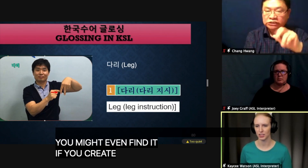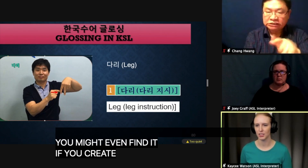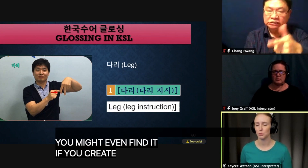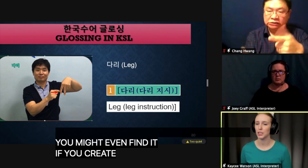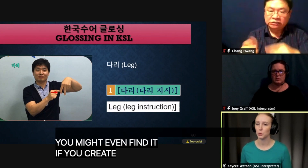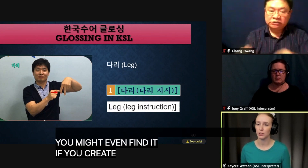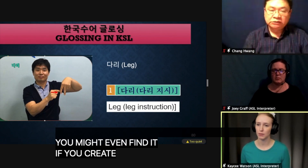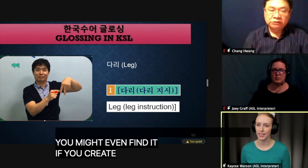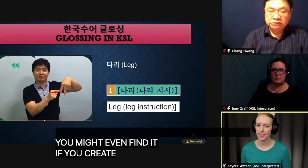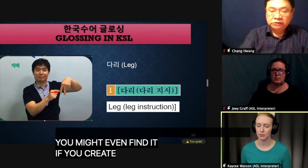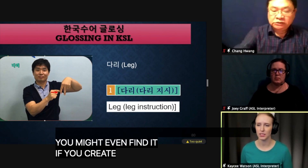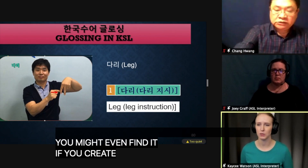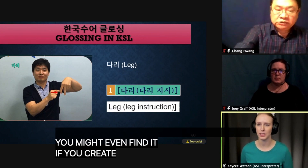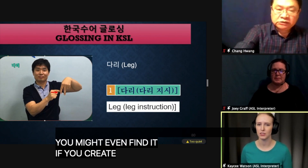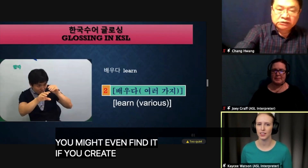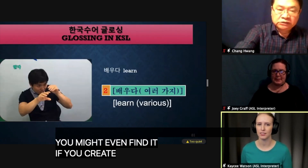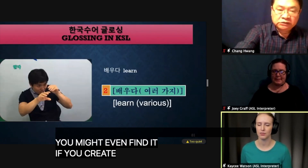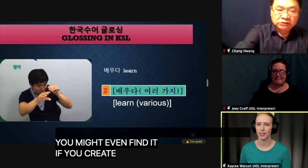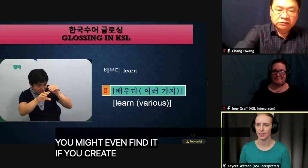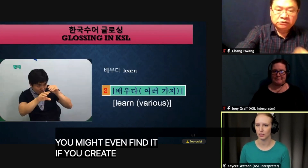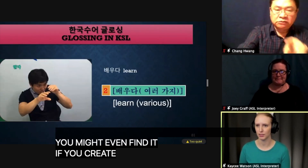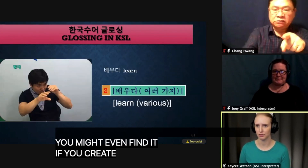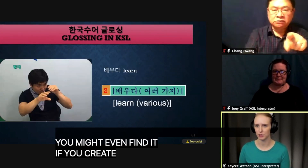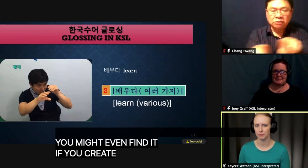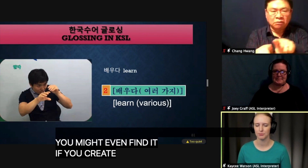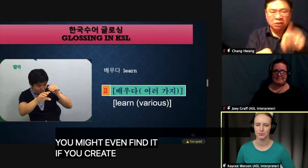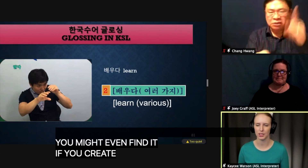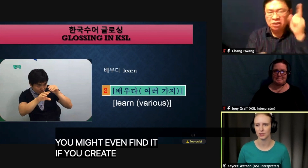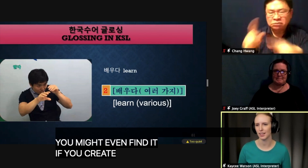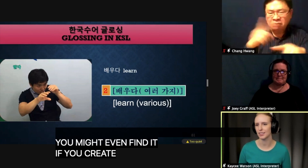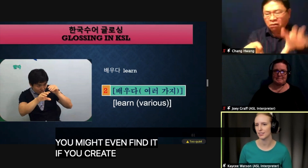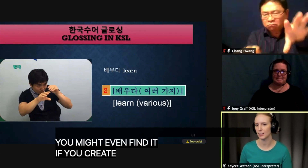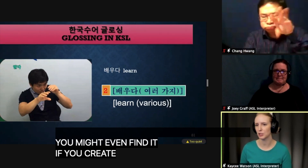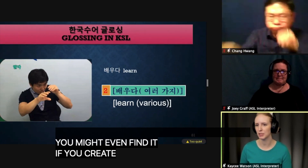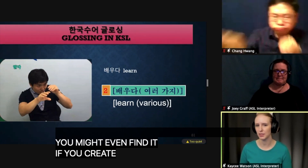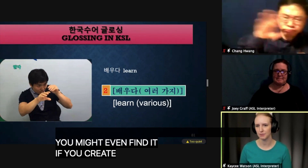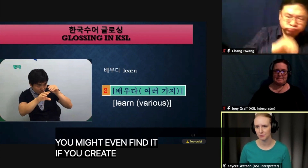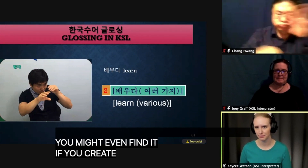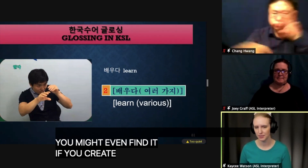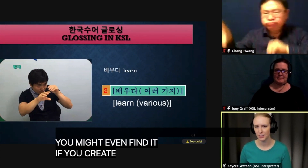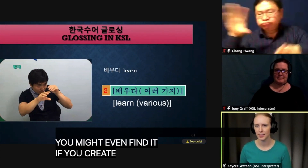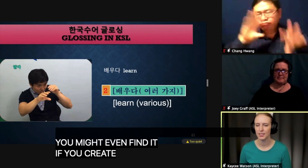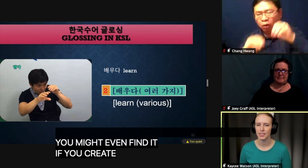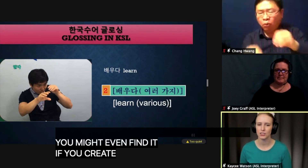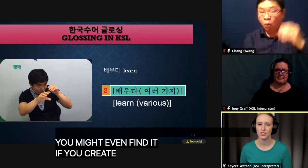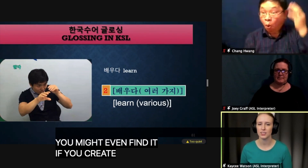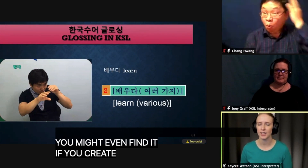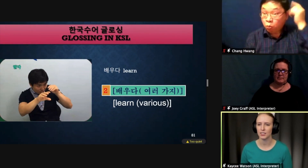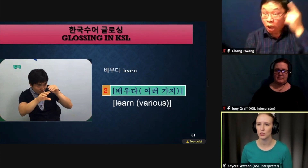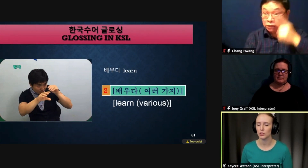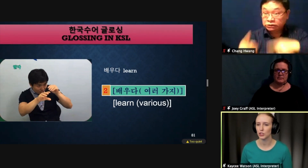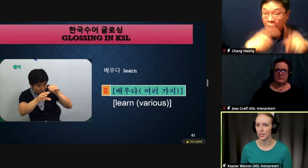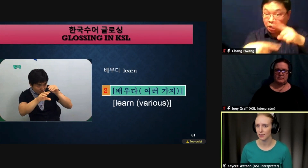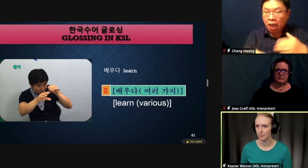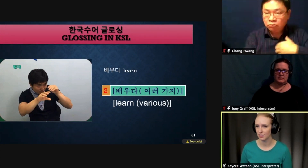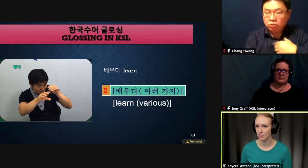clarifying information, we need a way to write it down. We need a way to then convey it in a written form. So these are ideas on how you might do that. Here's another